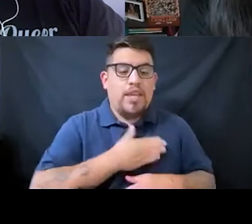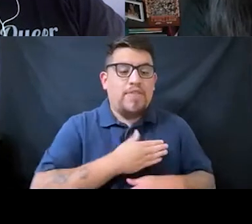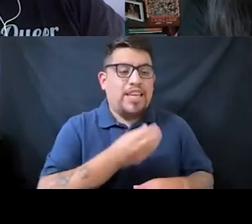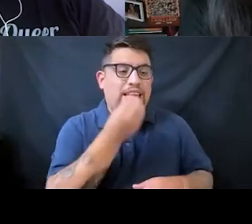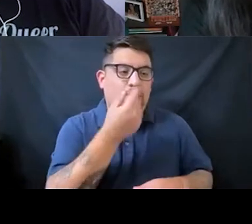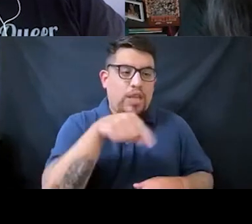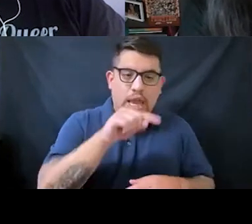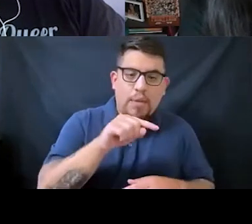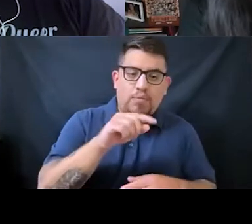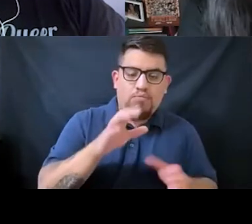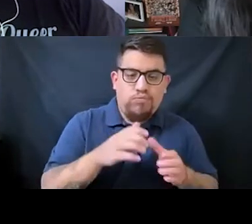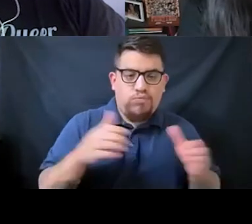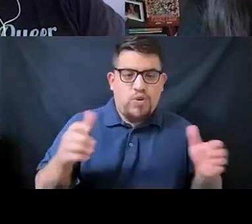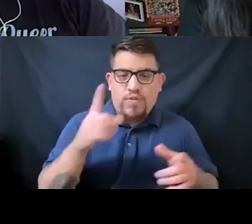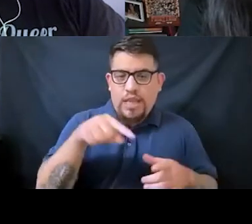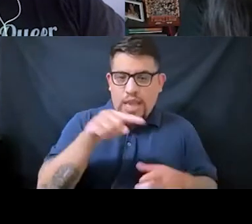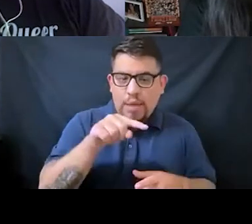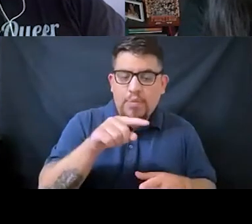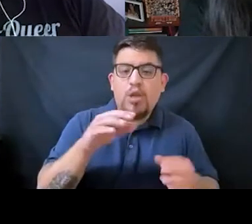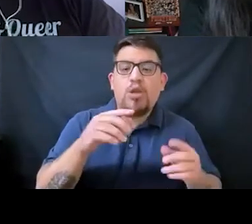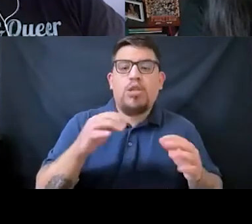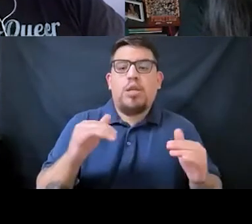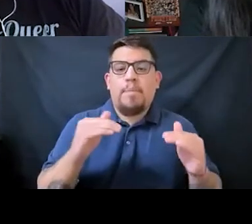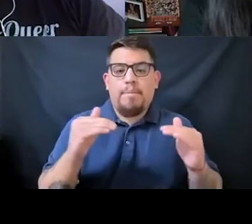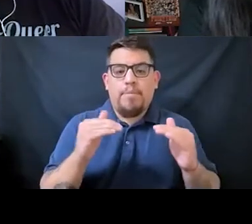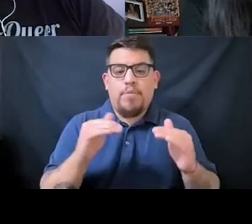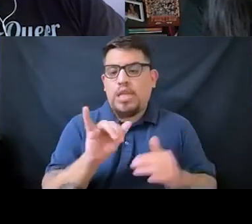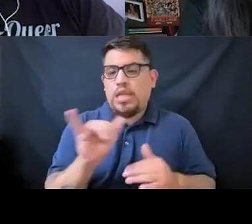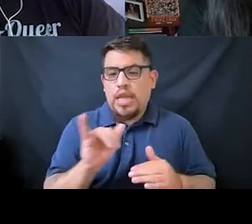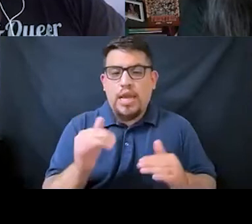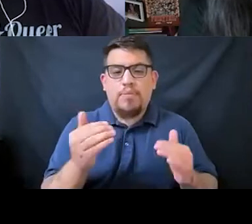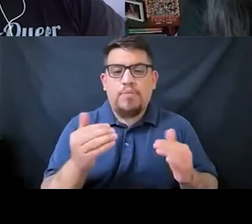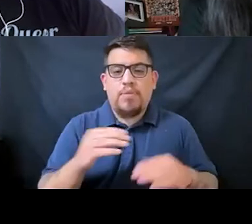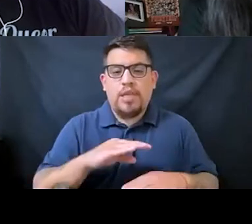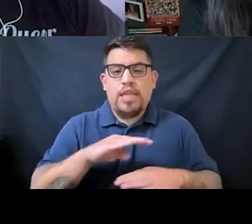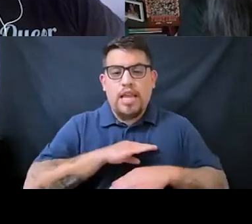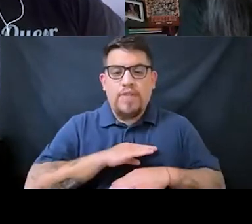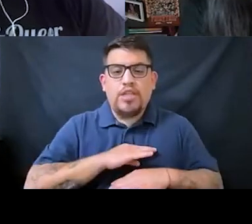them. There is mutual satisfaction and gratification in this dynamic.